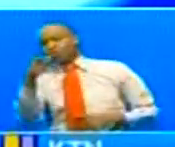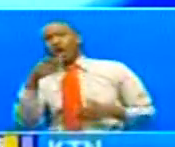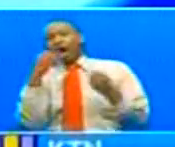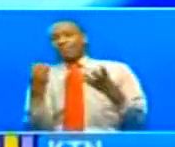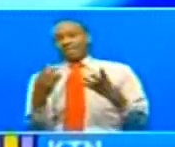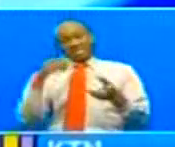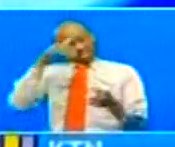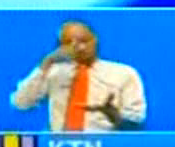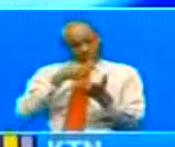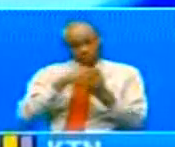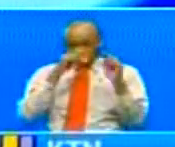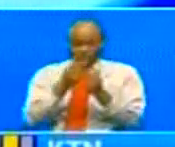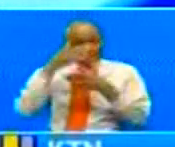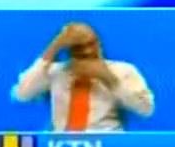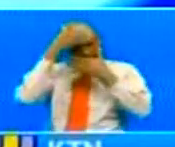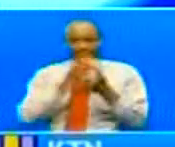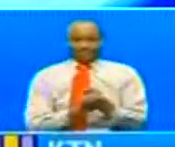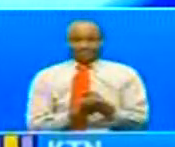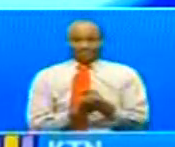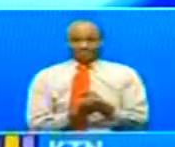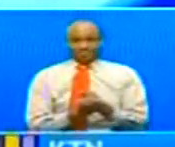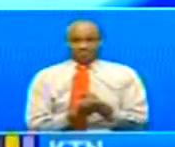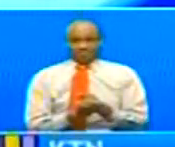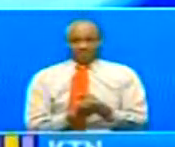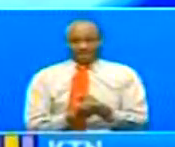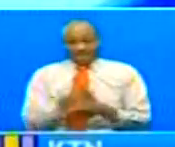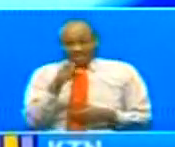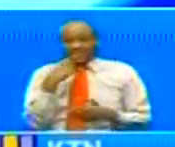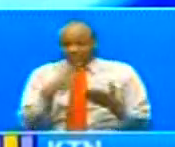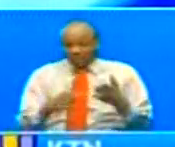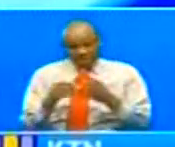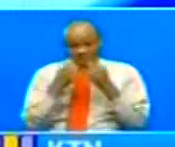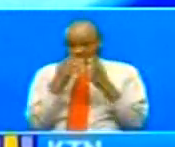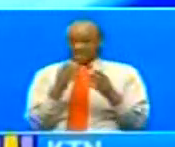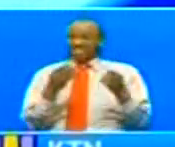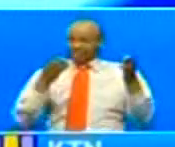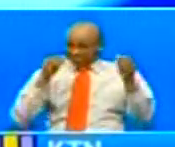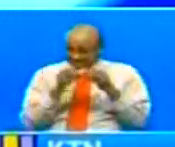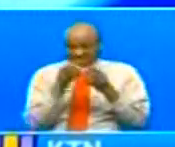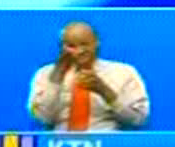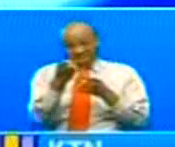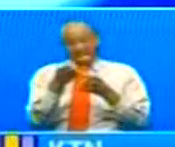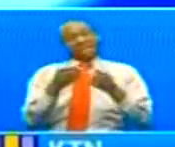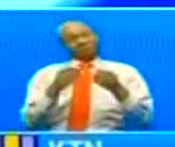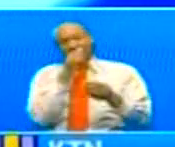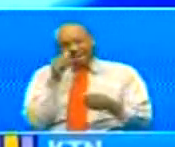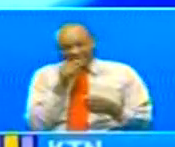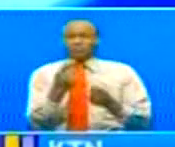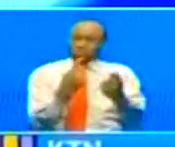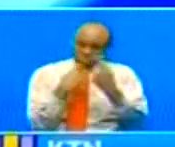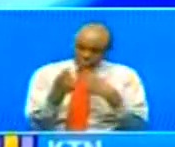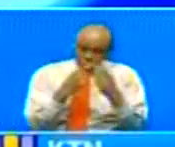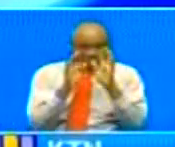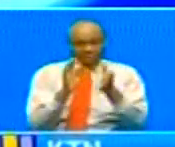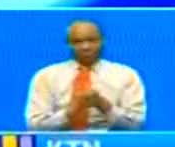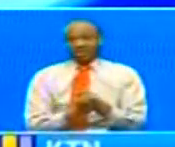and financiers of the Al-Shabaab draws ever so close. Details of the closed-door meeting remain scanty, though. As Rita Tinina